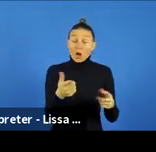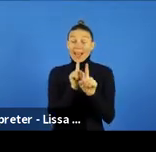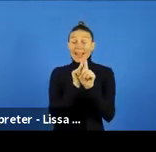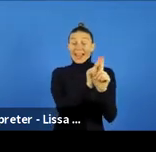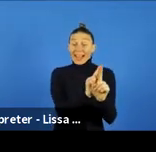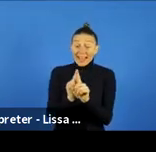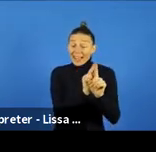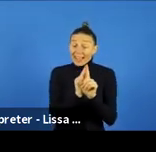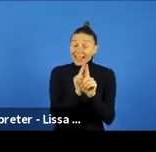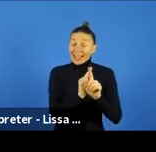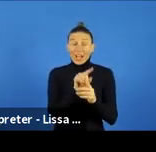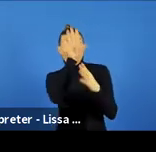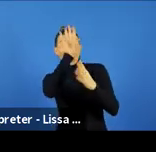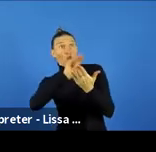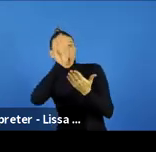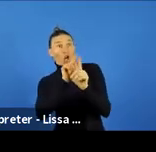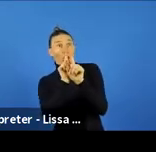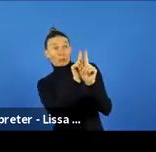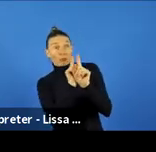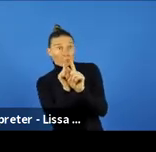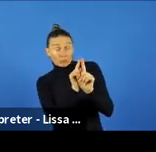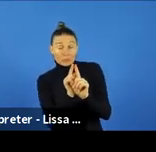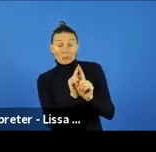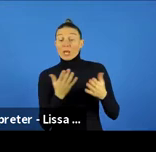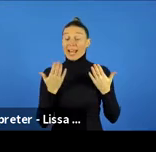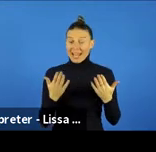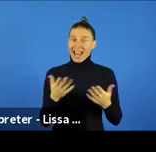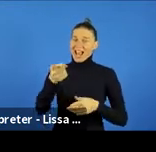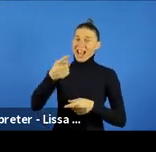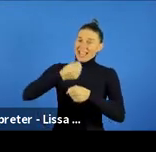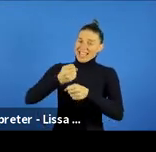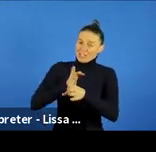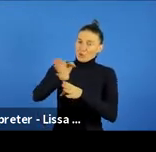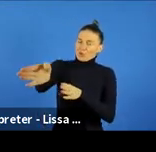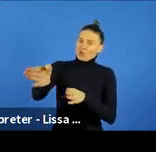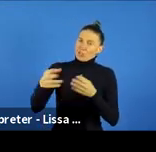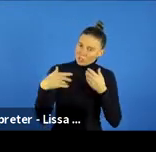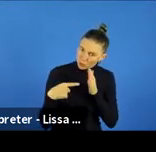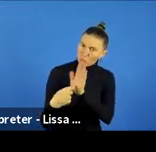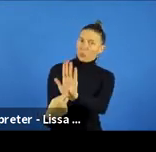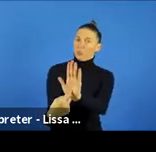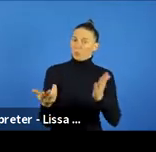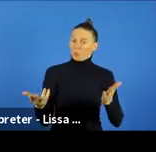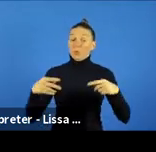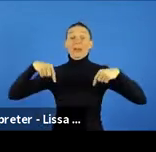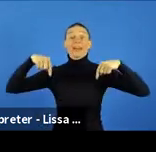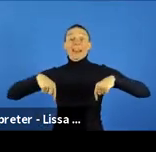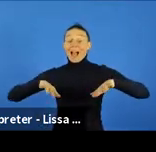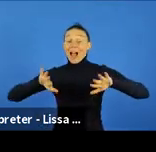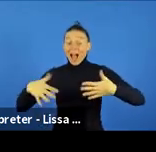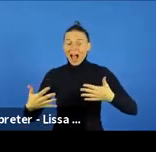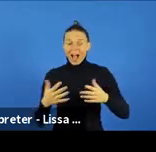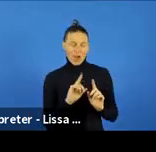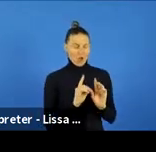between school and companies, we begin to introduce to the industry. So we are at the moment on the learning and special